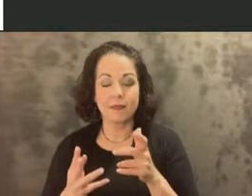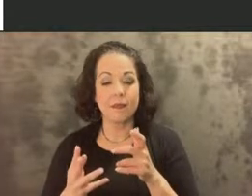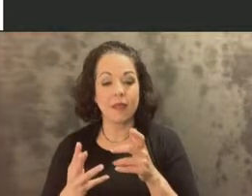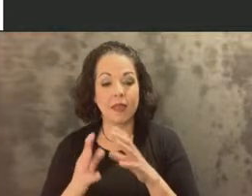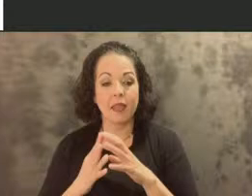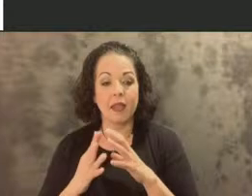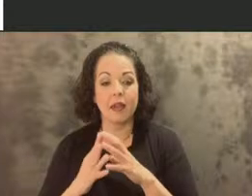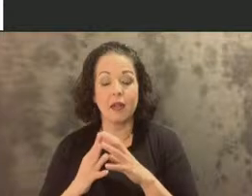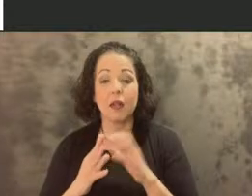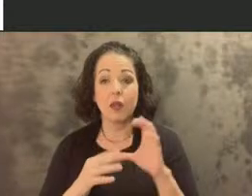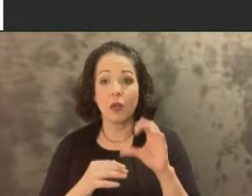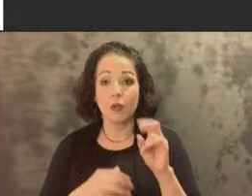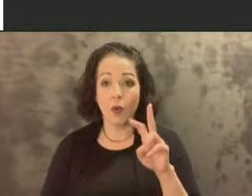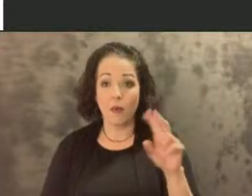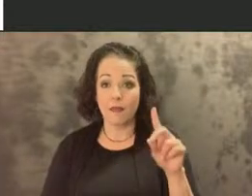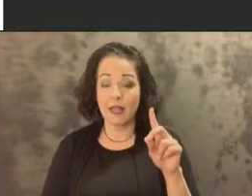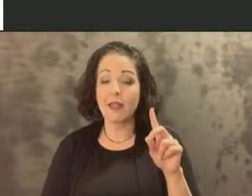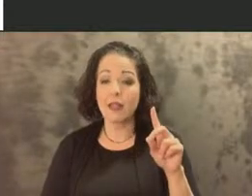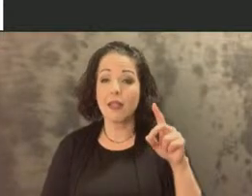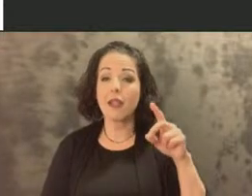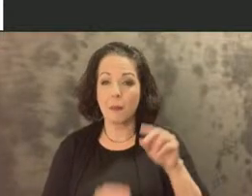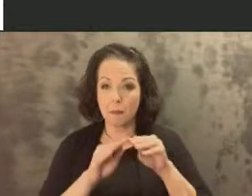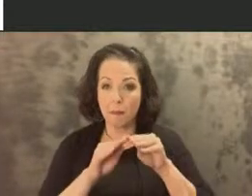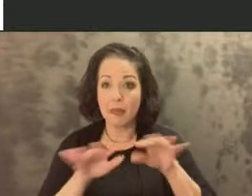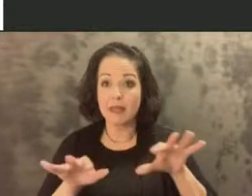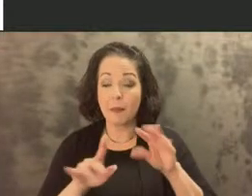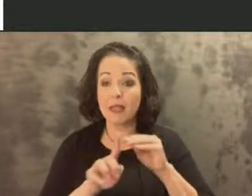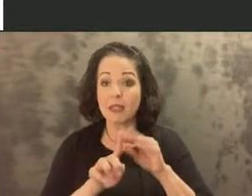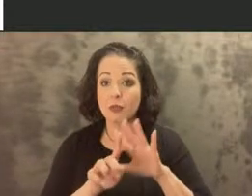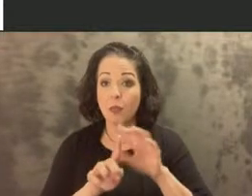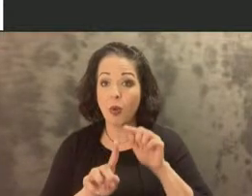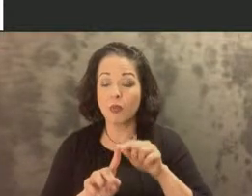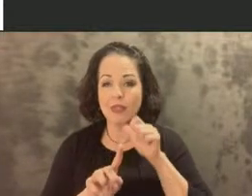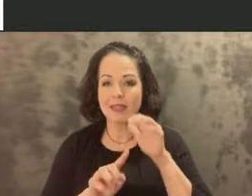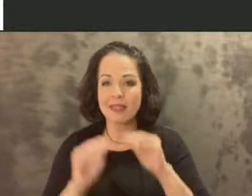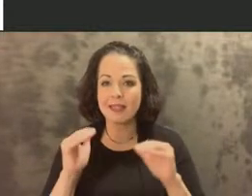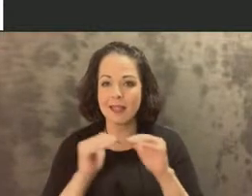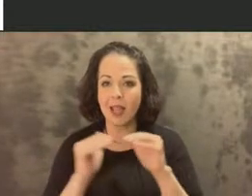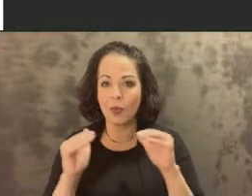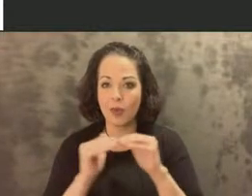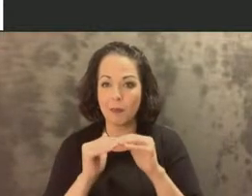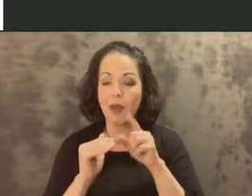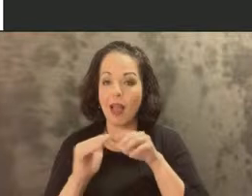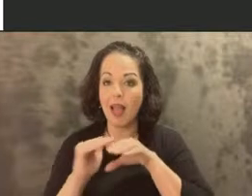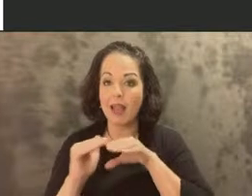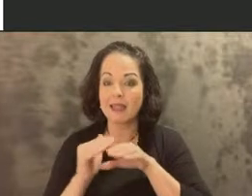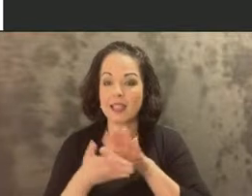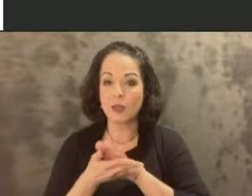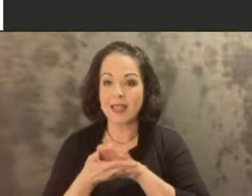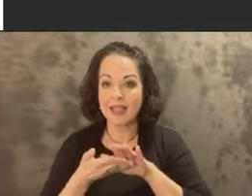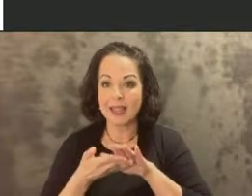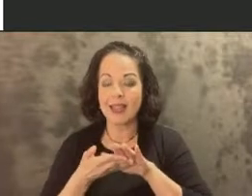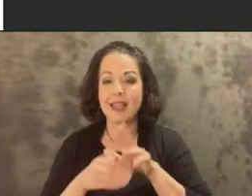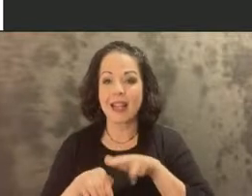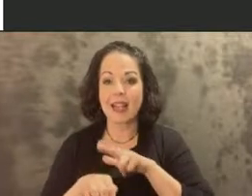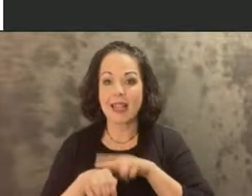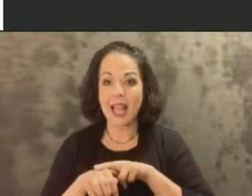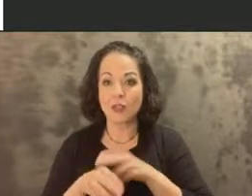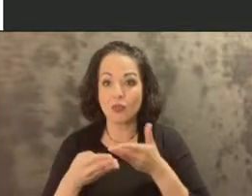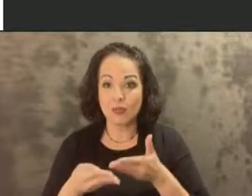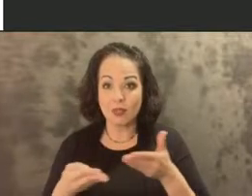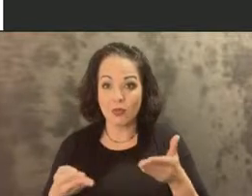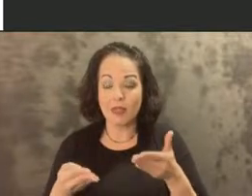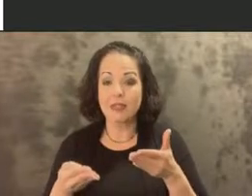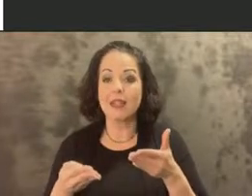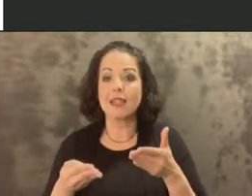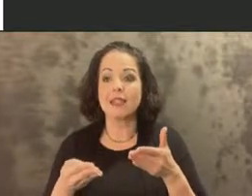the COVID pandemic also exposed inequitable access to clean and natural resources such as